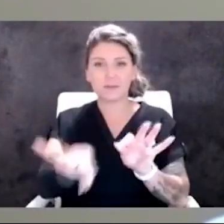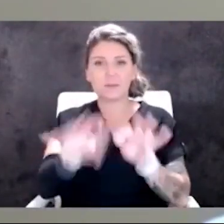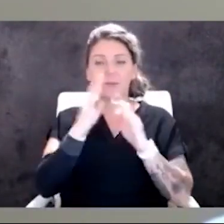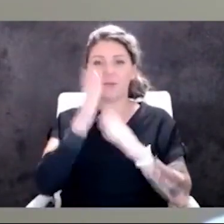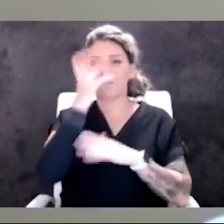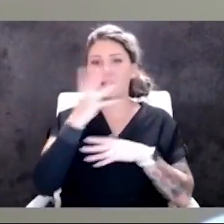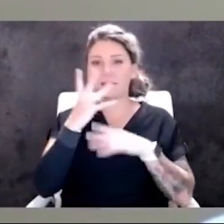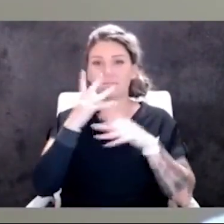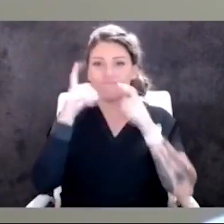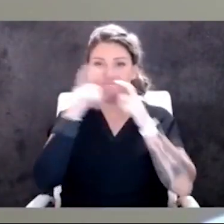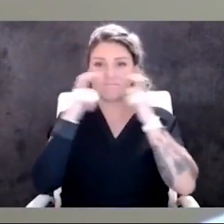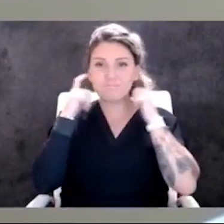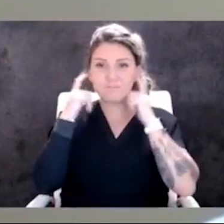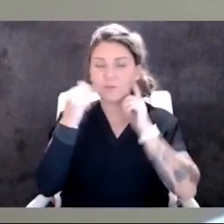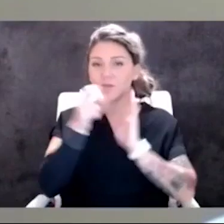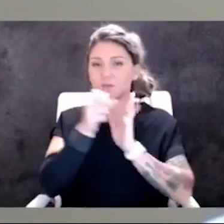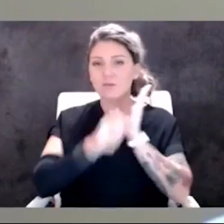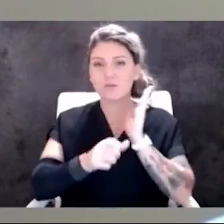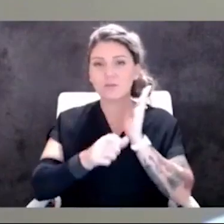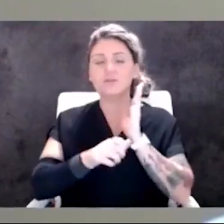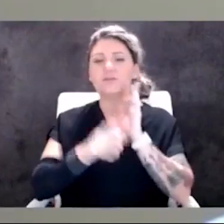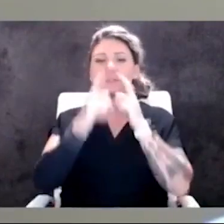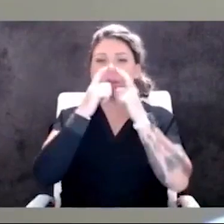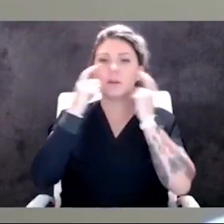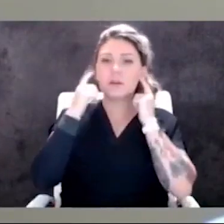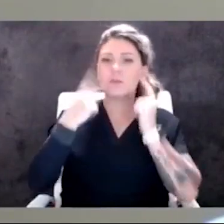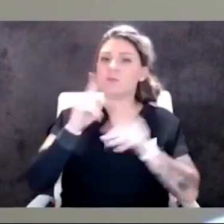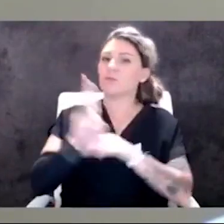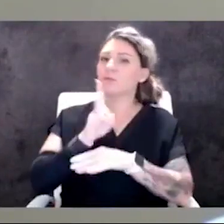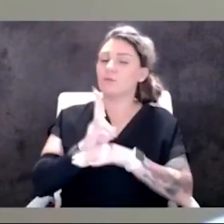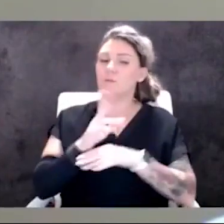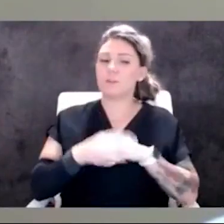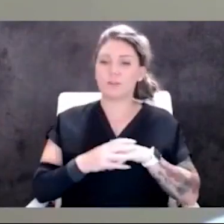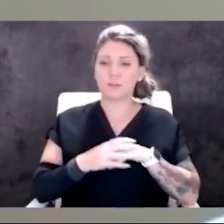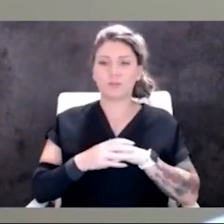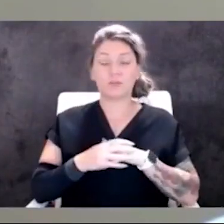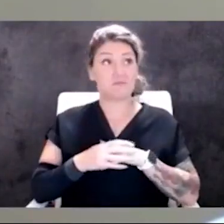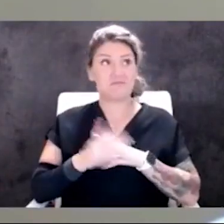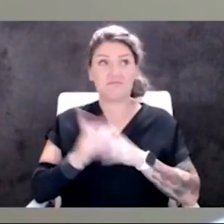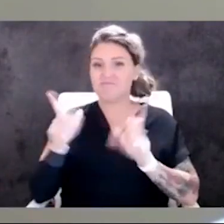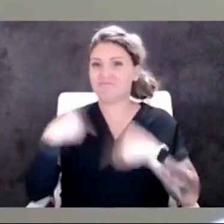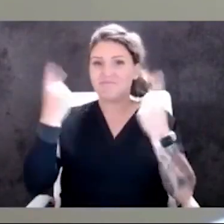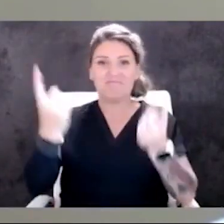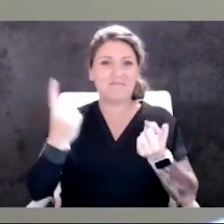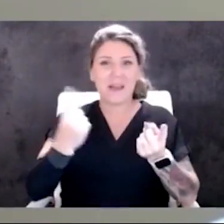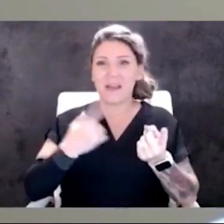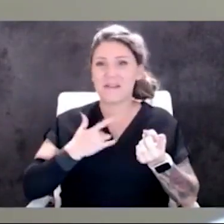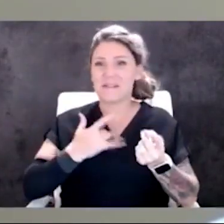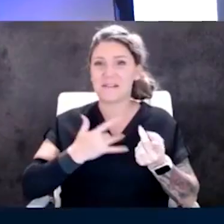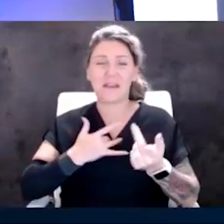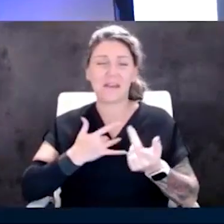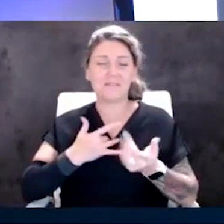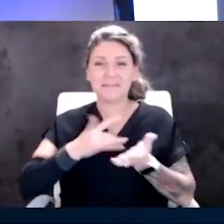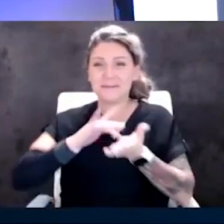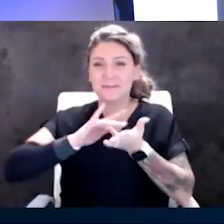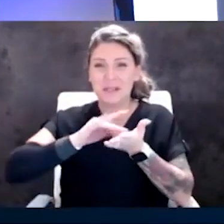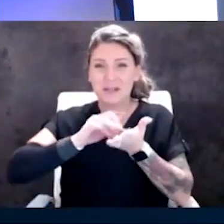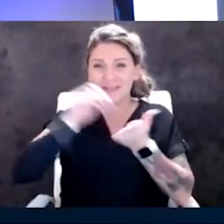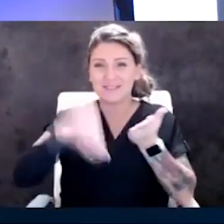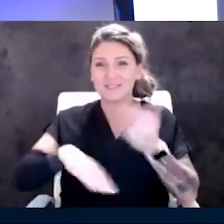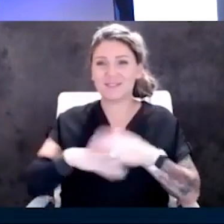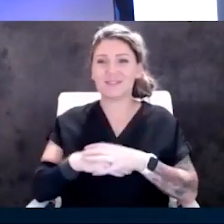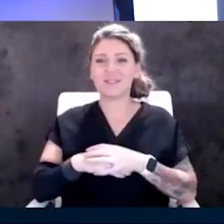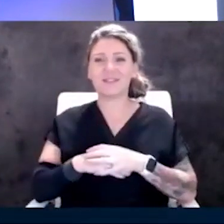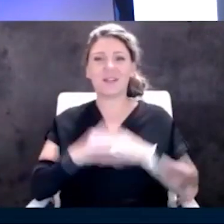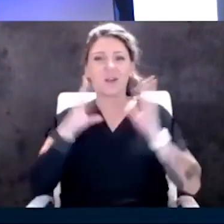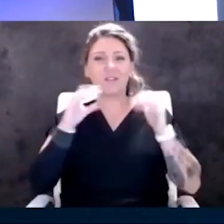or the simple surgical masks that we've used for as long as I've been a medical student. Yeah, so and hopefully that's not going to be true in general